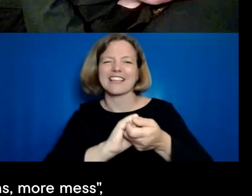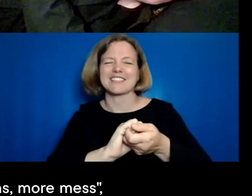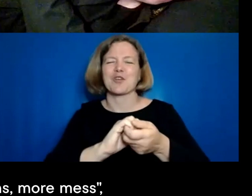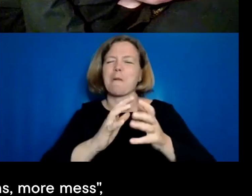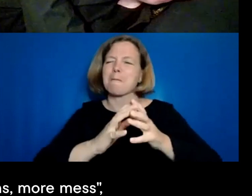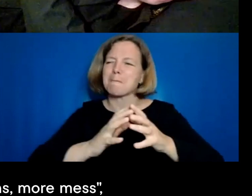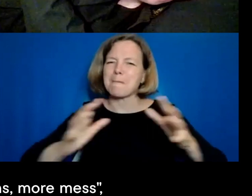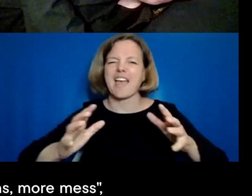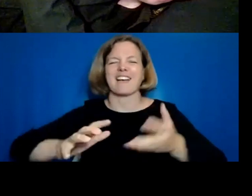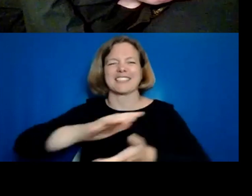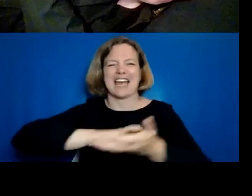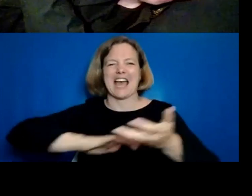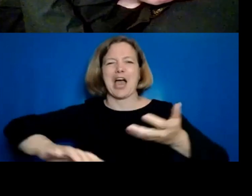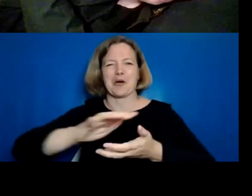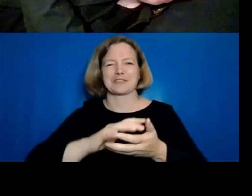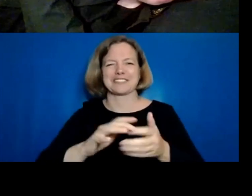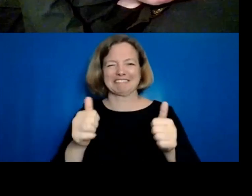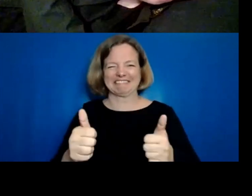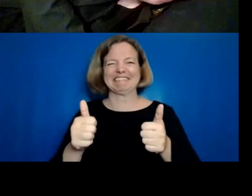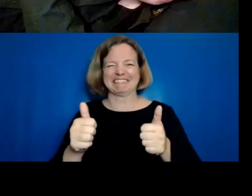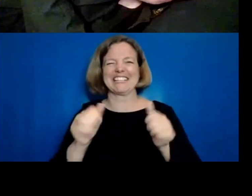great motto.